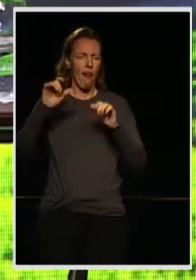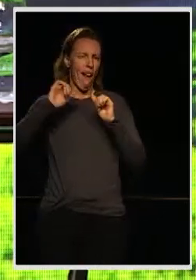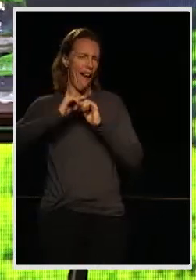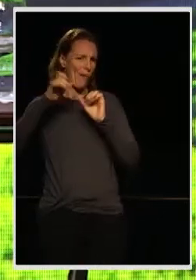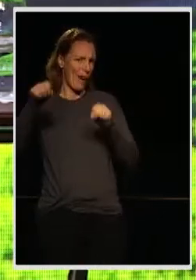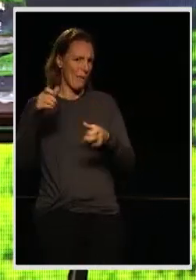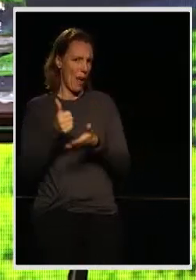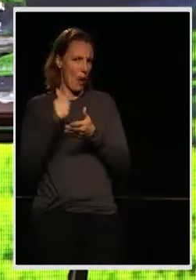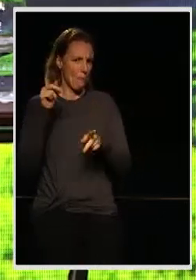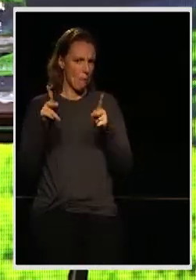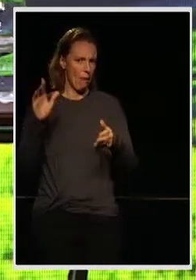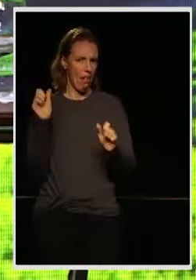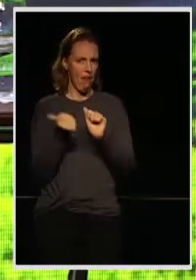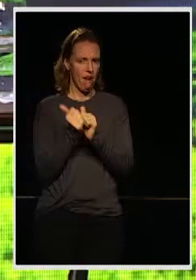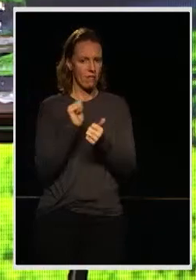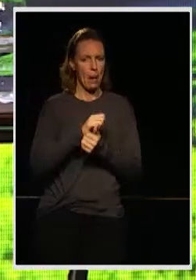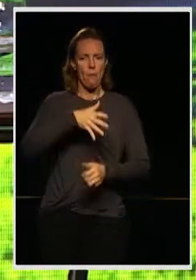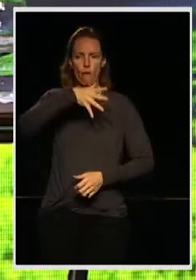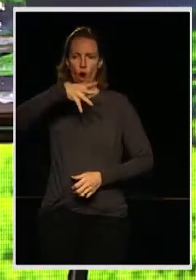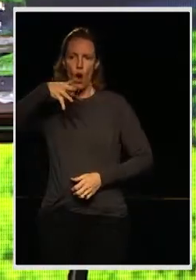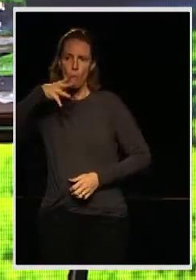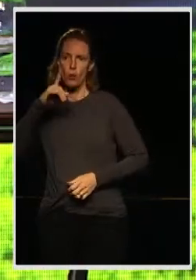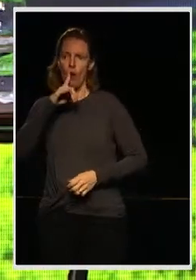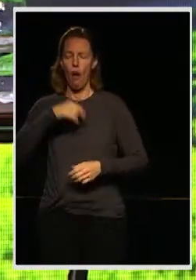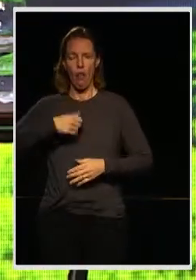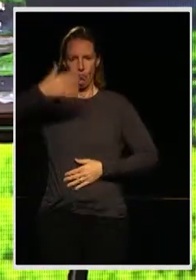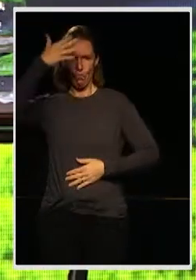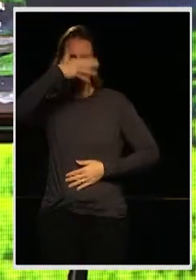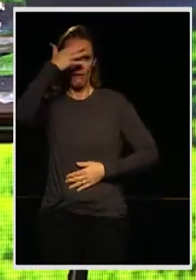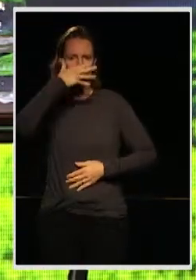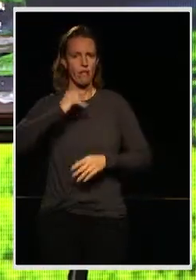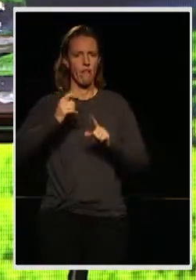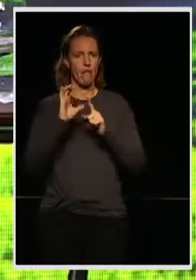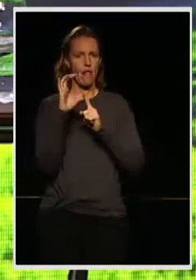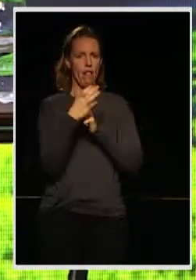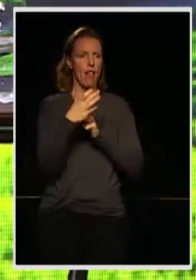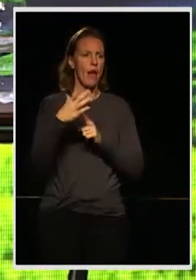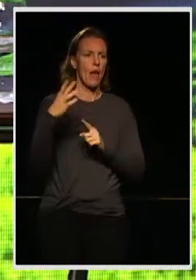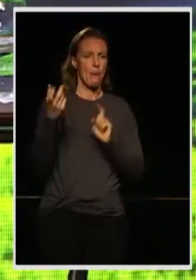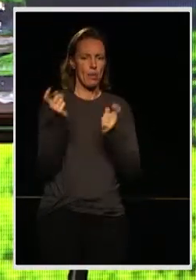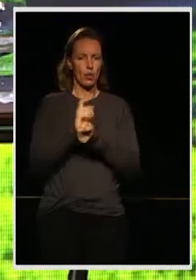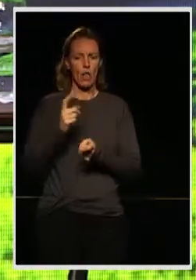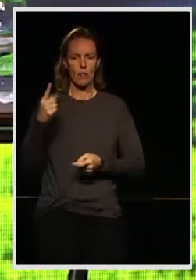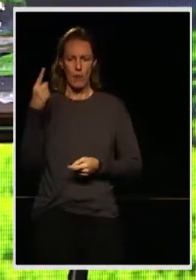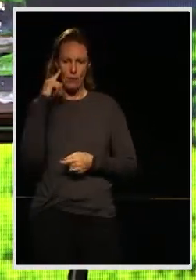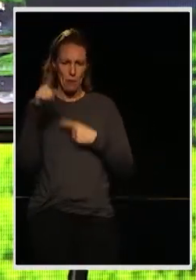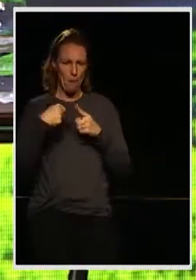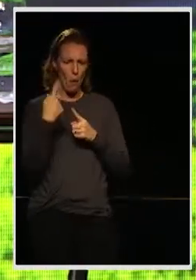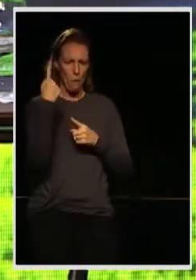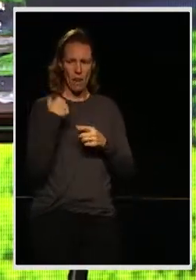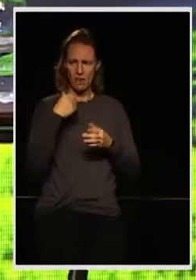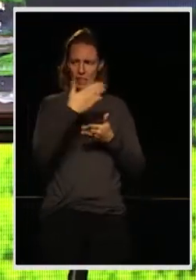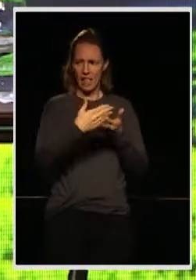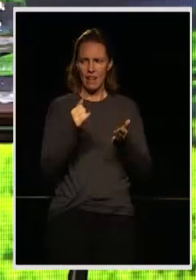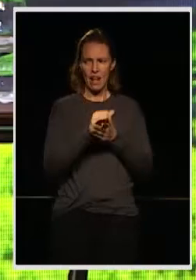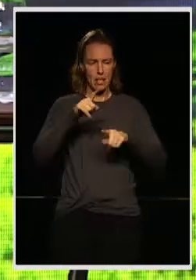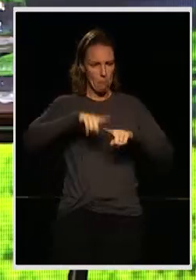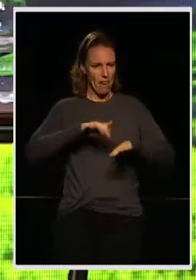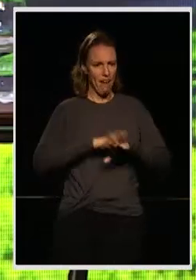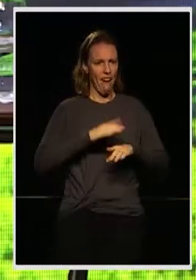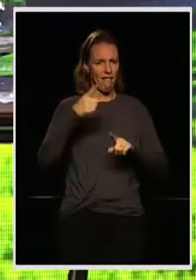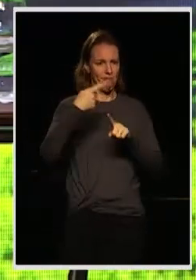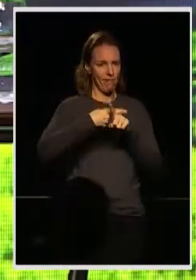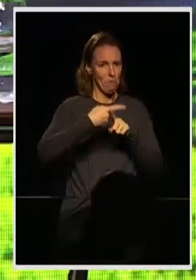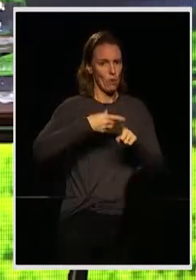adapt. Farmers are literally on the forefront of climate change. You know, if you think about one sector that is dependent on temperature and weather,